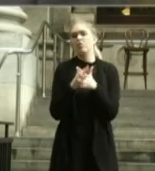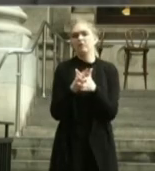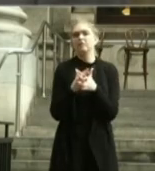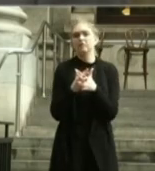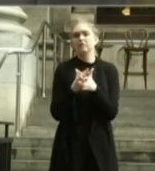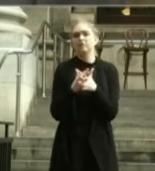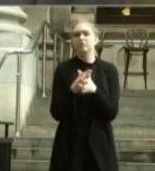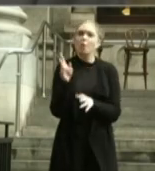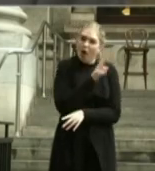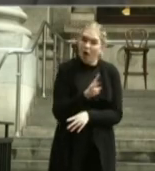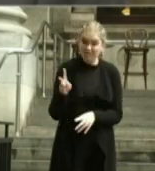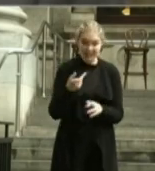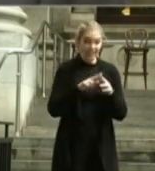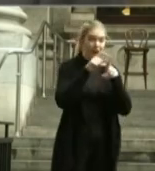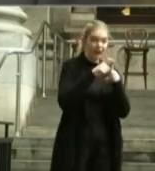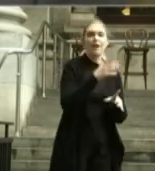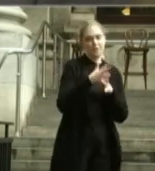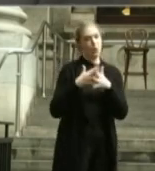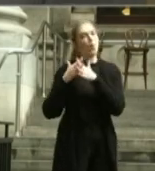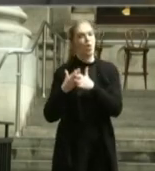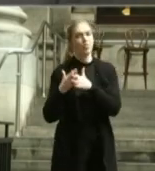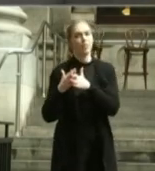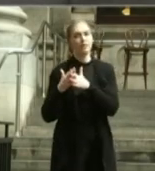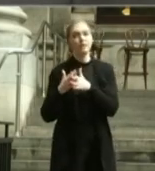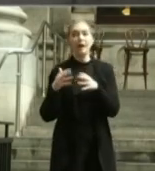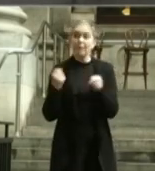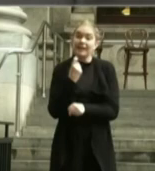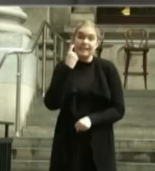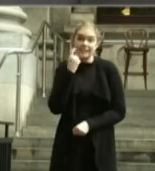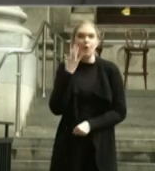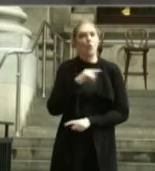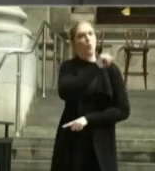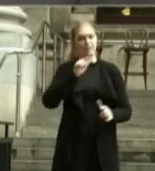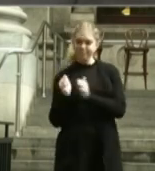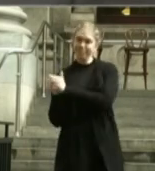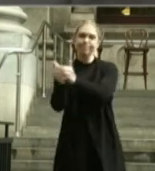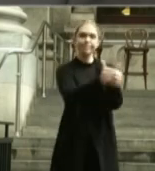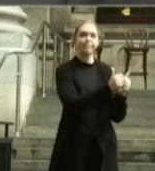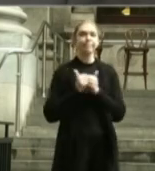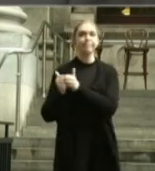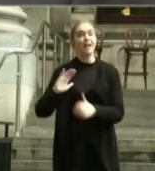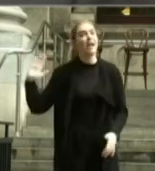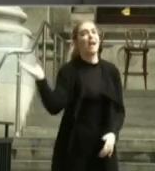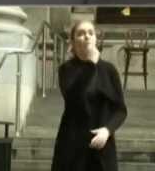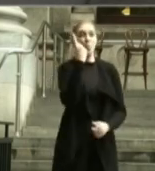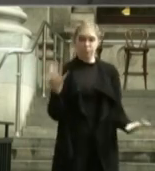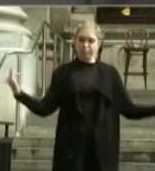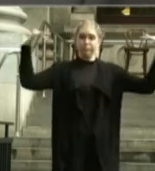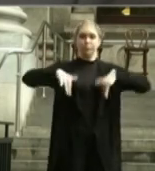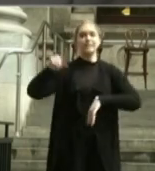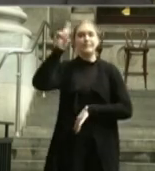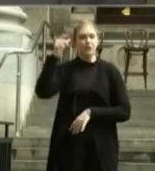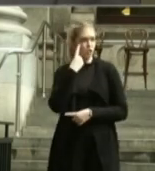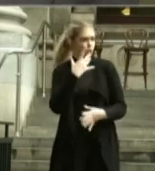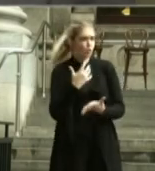doing. So often it's the opposite. And it's made easier when we do it together. Everybody who's come here today